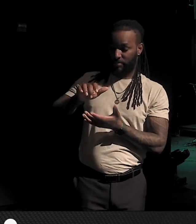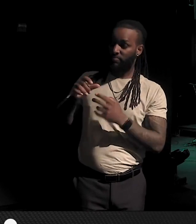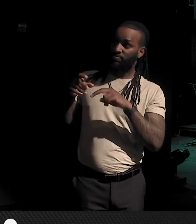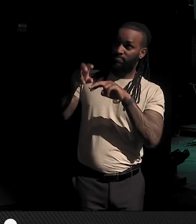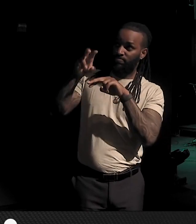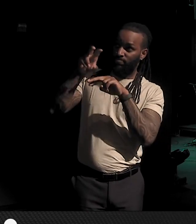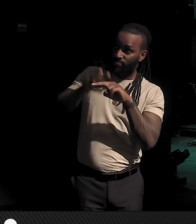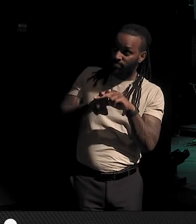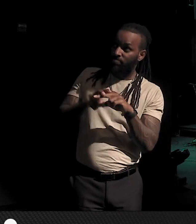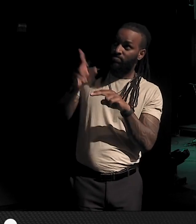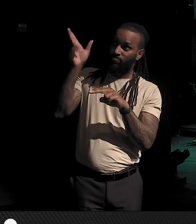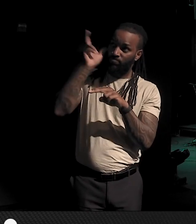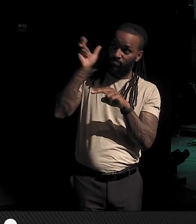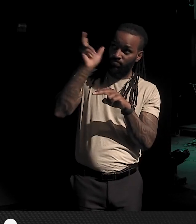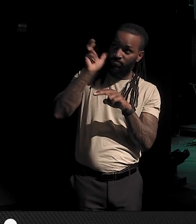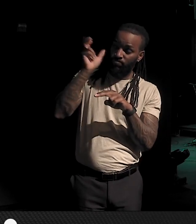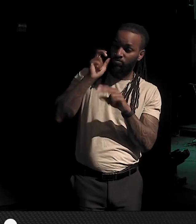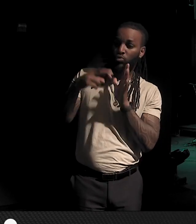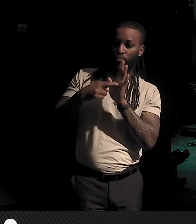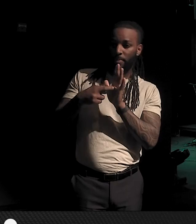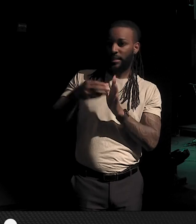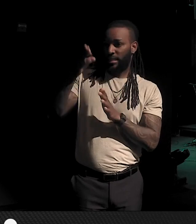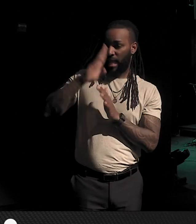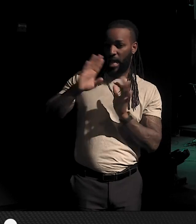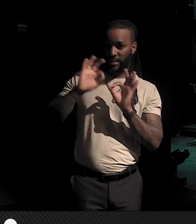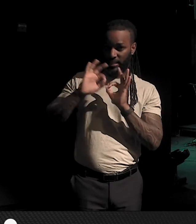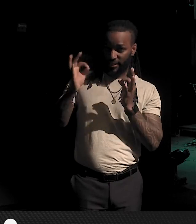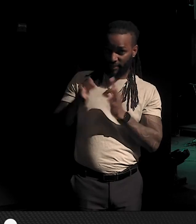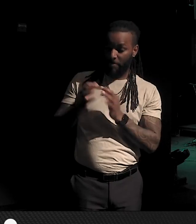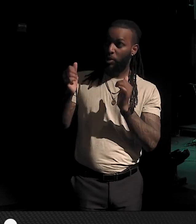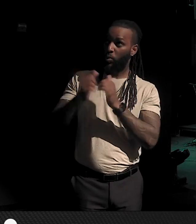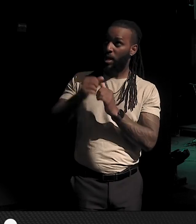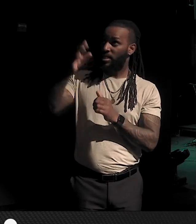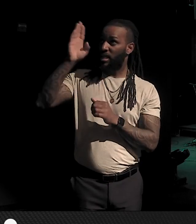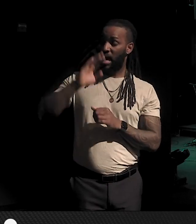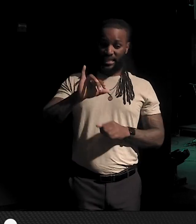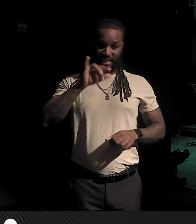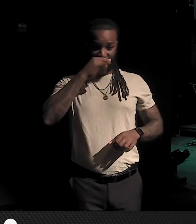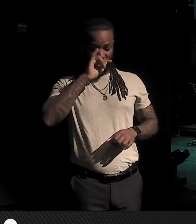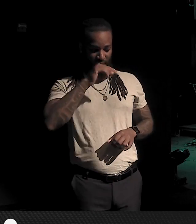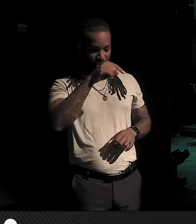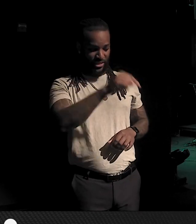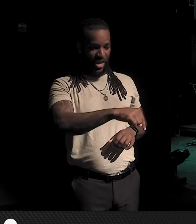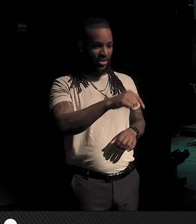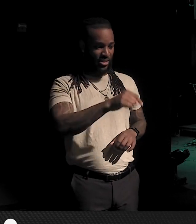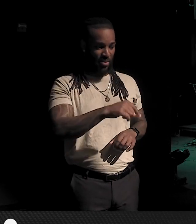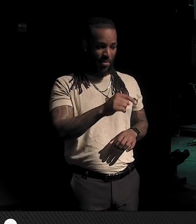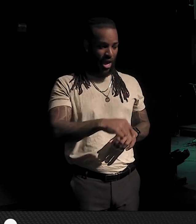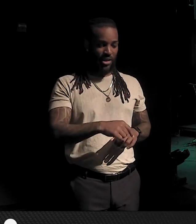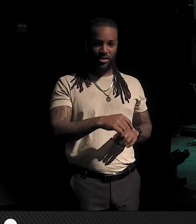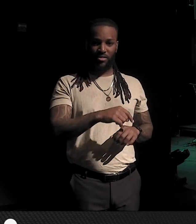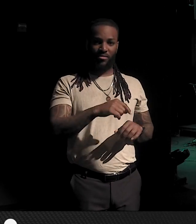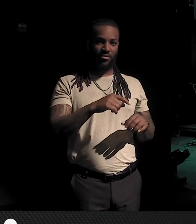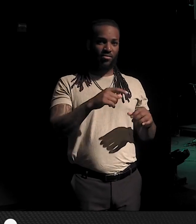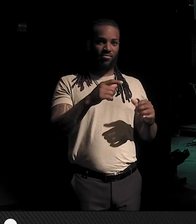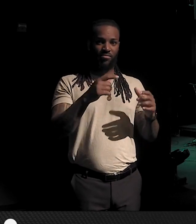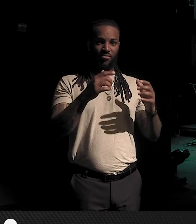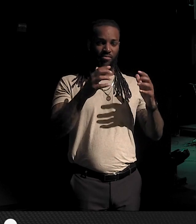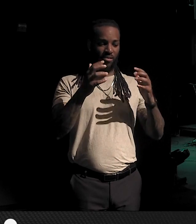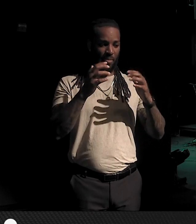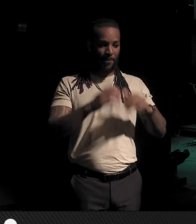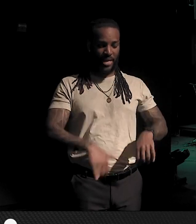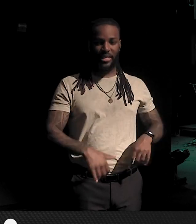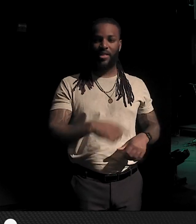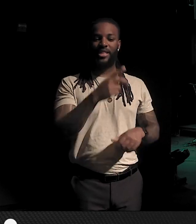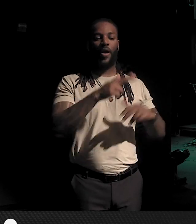that hoopah representing God's family with God, his kids were down at the bottom melting down their wedding rings and making a golden